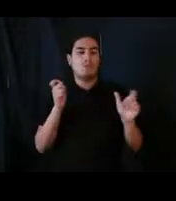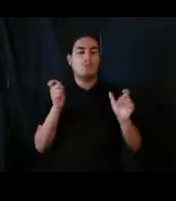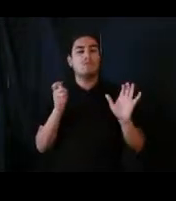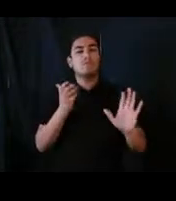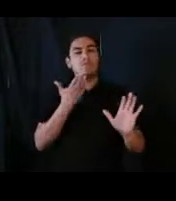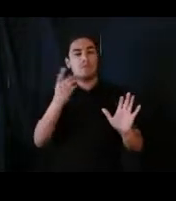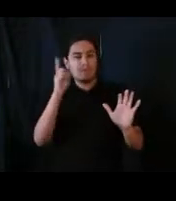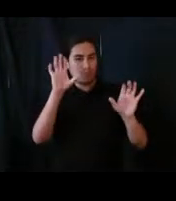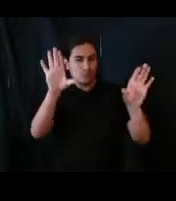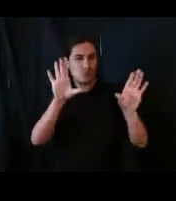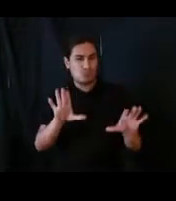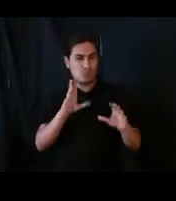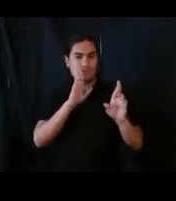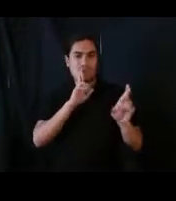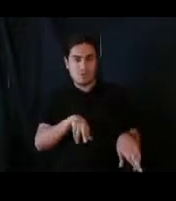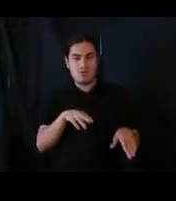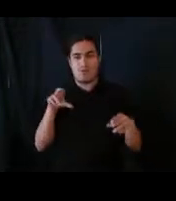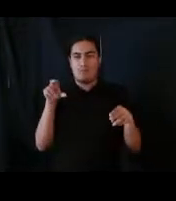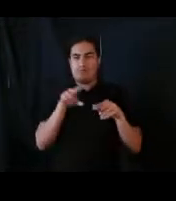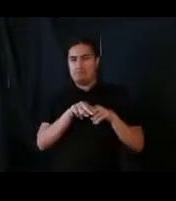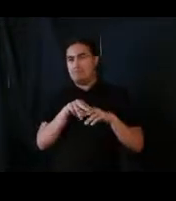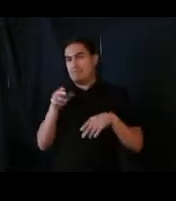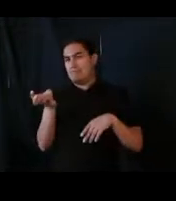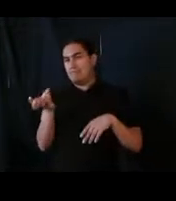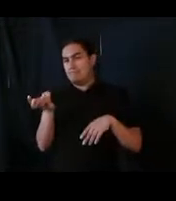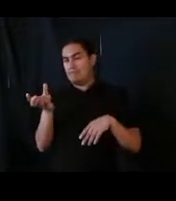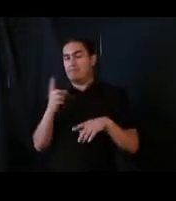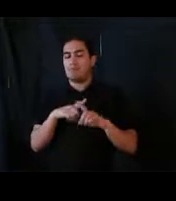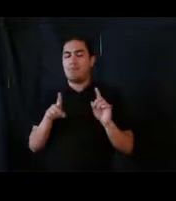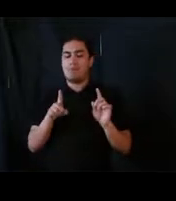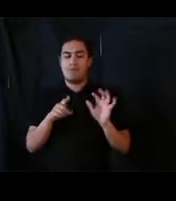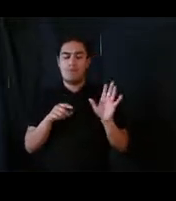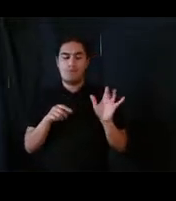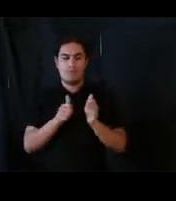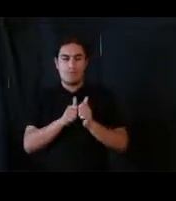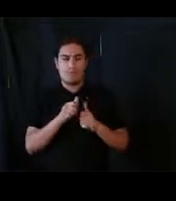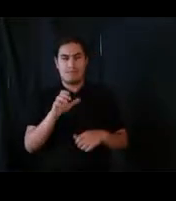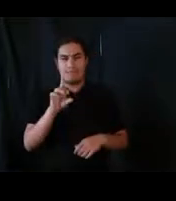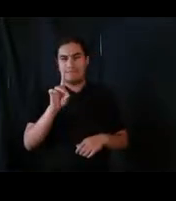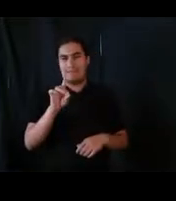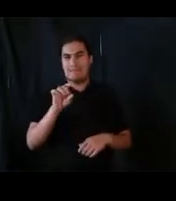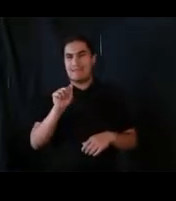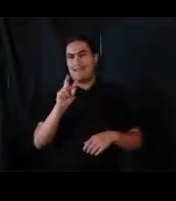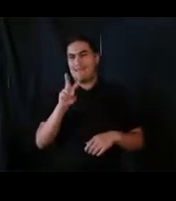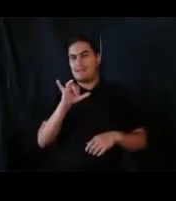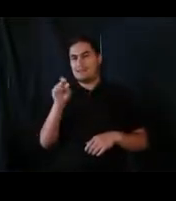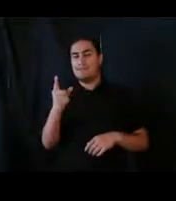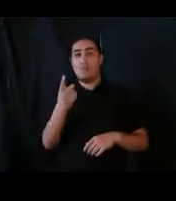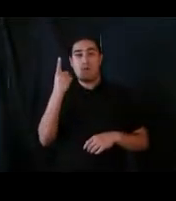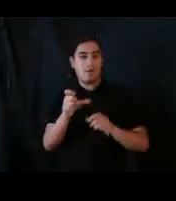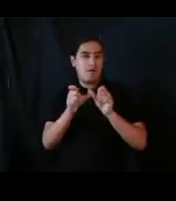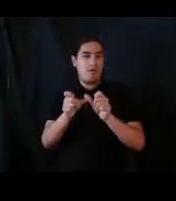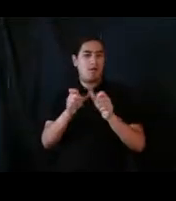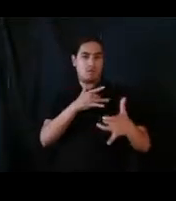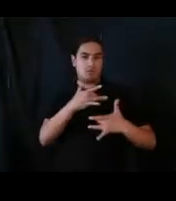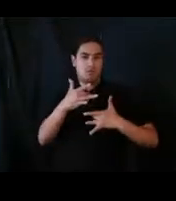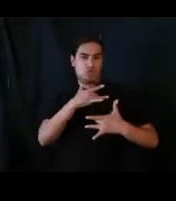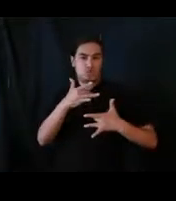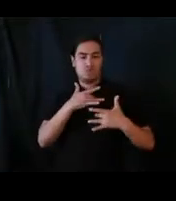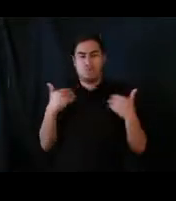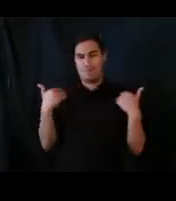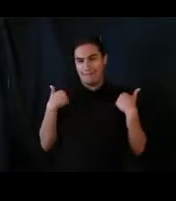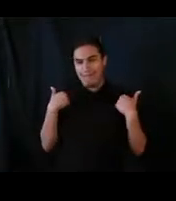report uh just i may be piggybacking a little bit with uh commissioner davis but one of the ongoing concerns uh